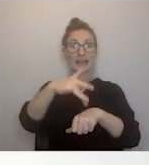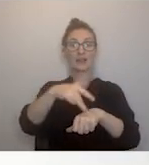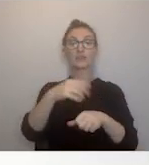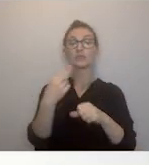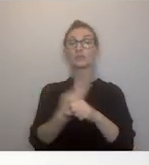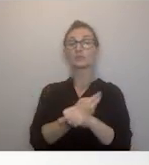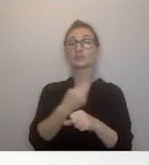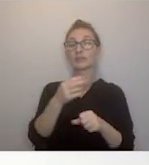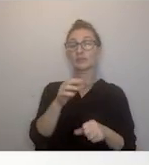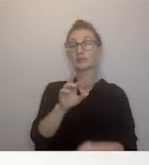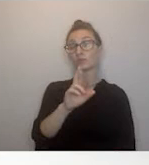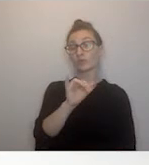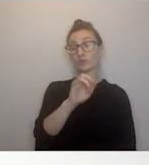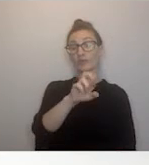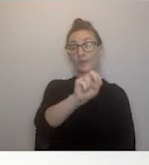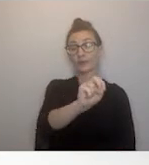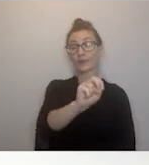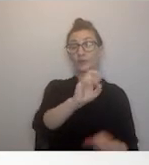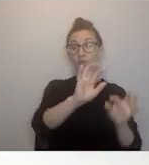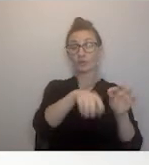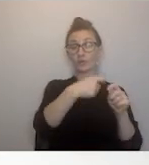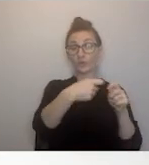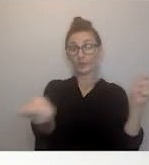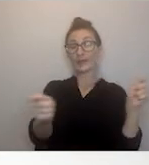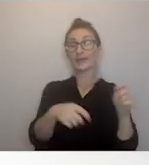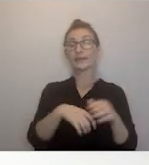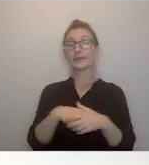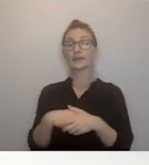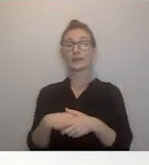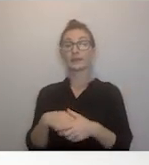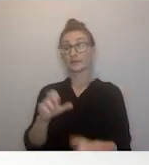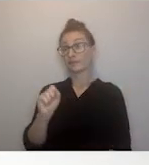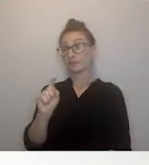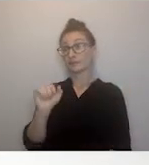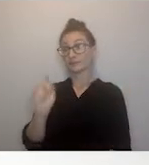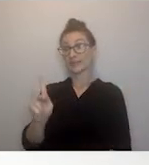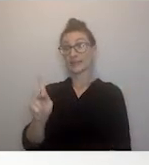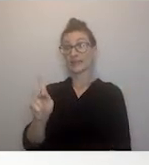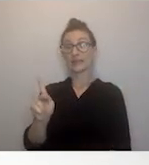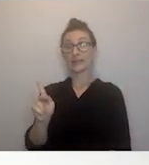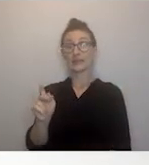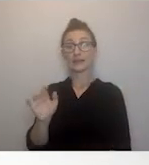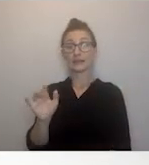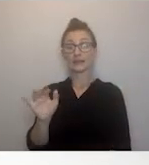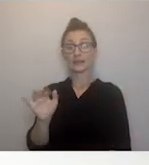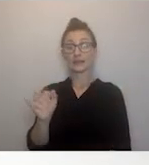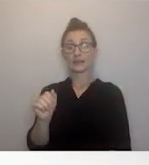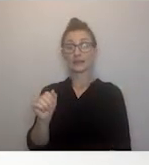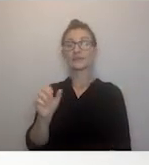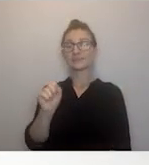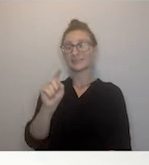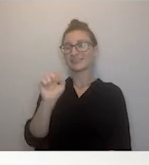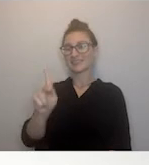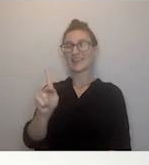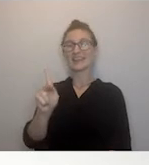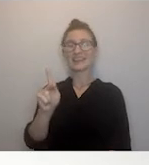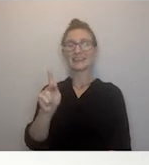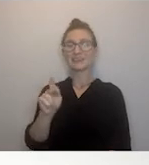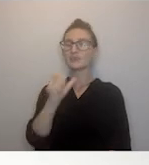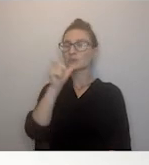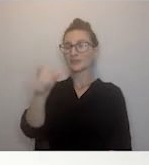so using rhythms, the scarves or sticks, and any type of stick works. Oops, sorry, I'm making lots of noise.